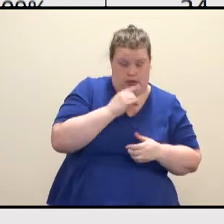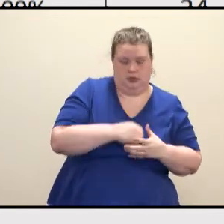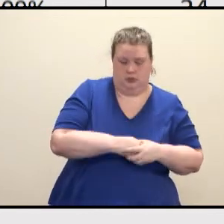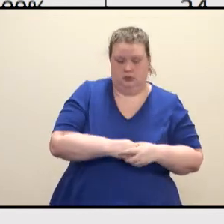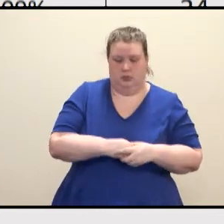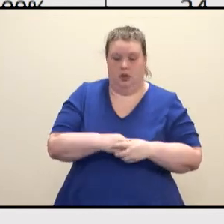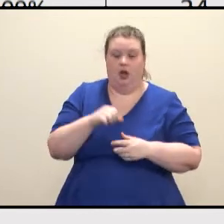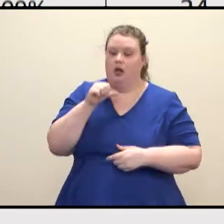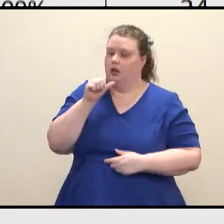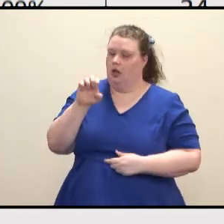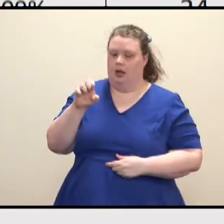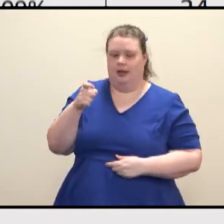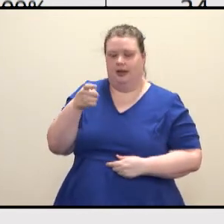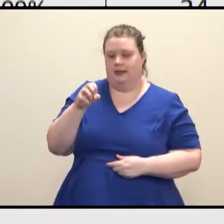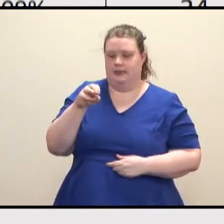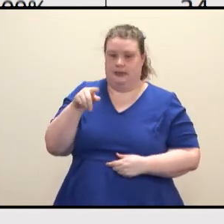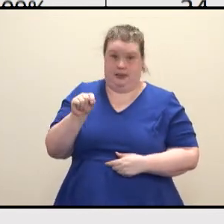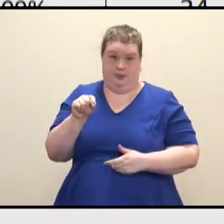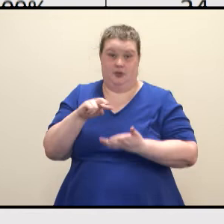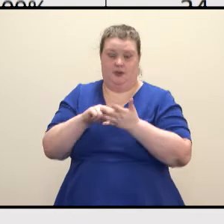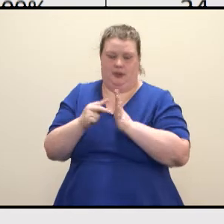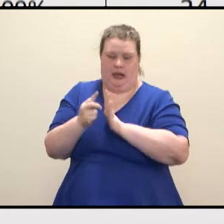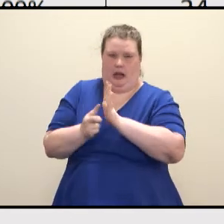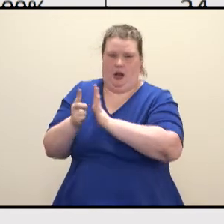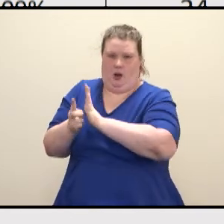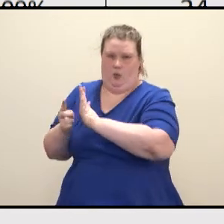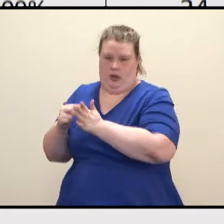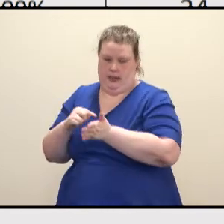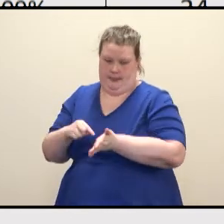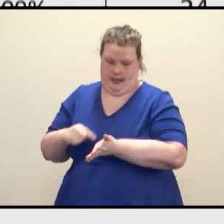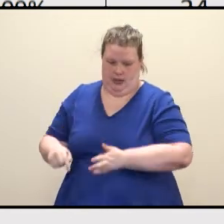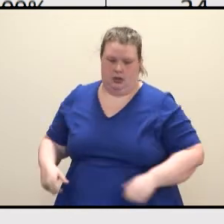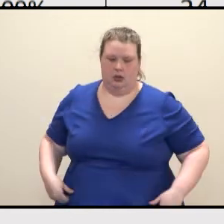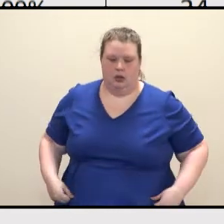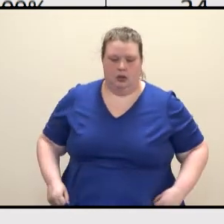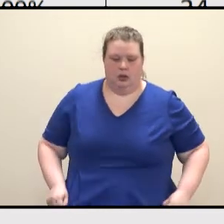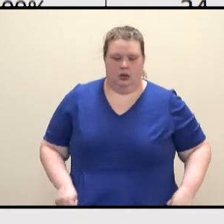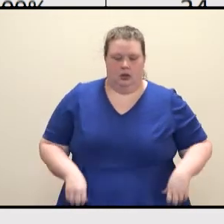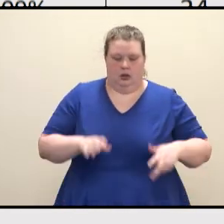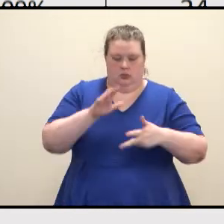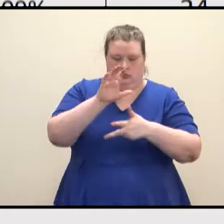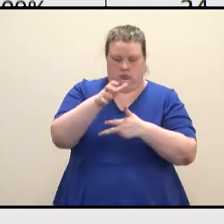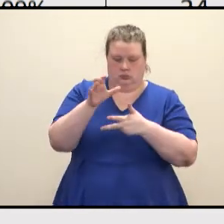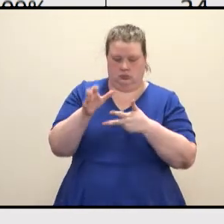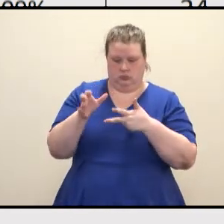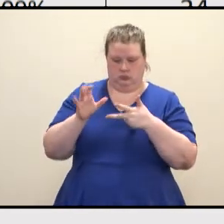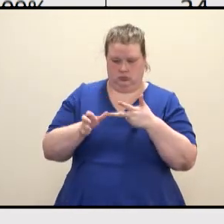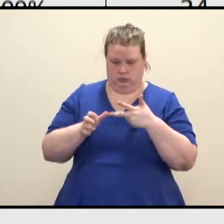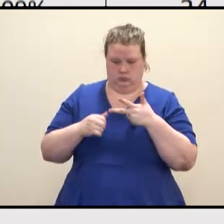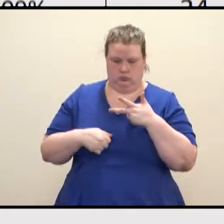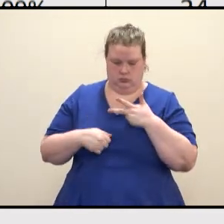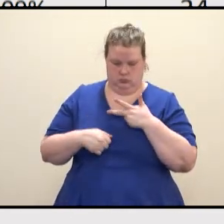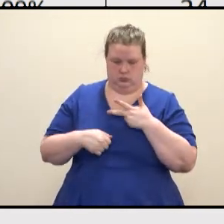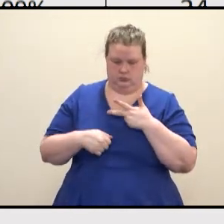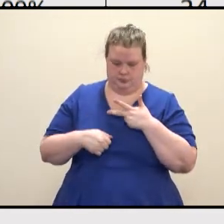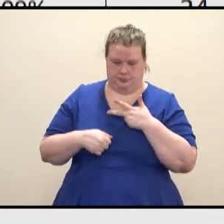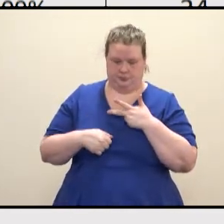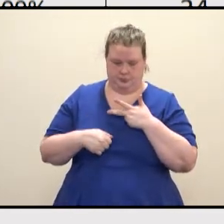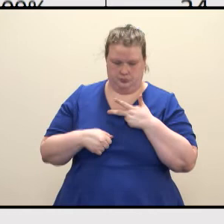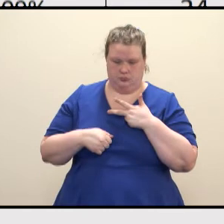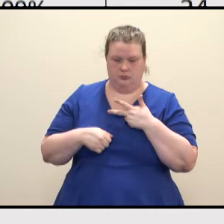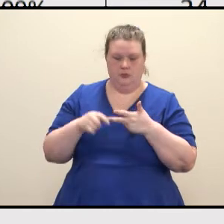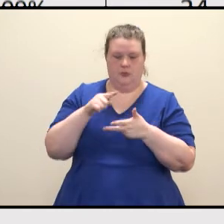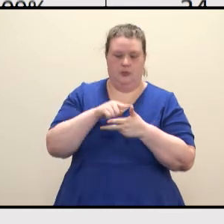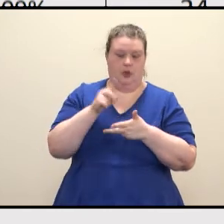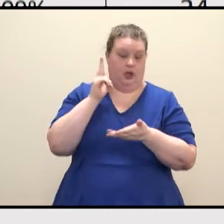hourly. So we're looking at your hourly groups, and we break market down into 3 different subsections for hourly also. We look at